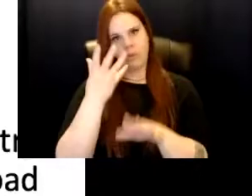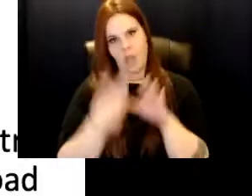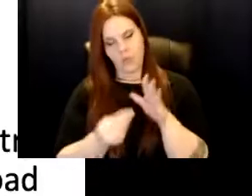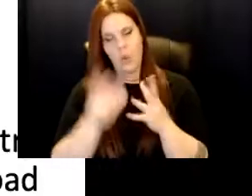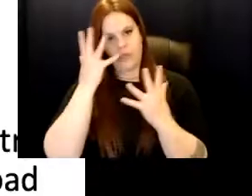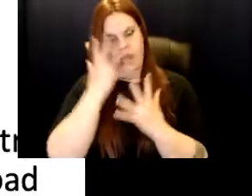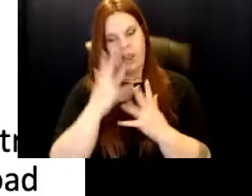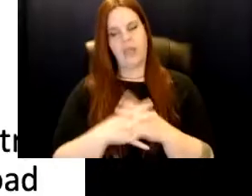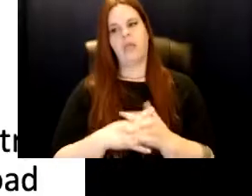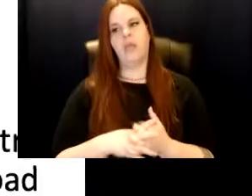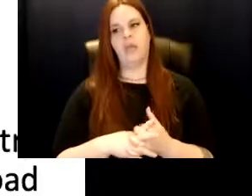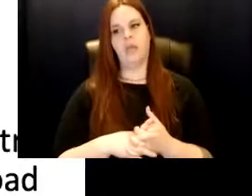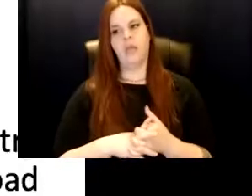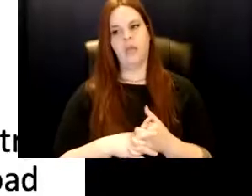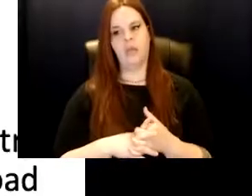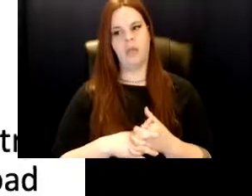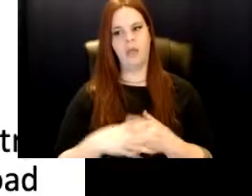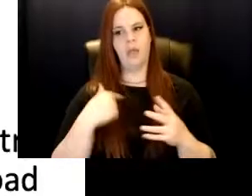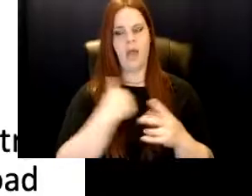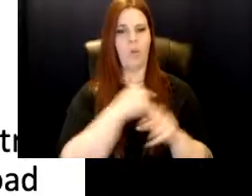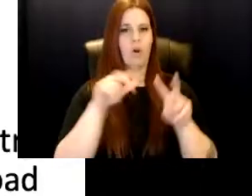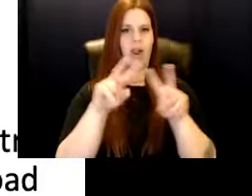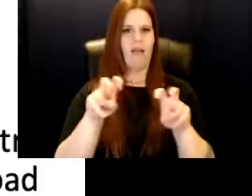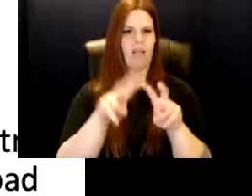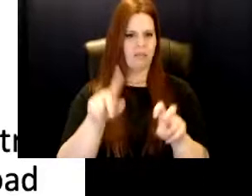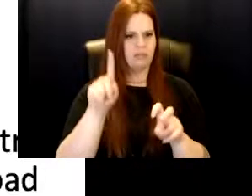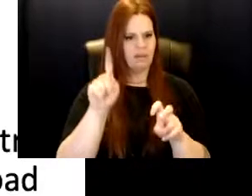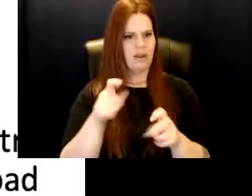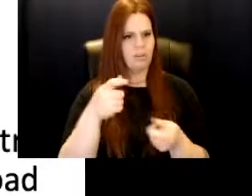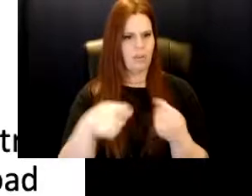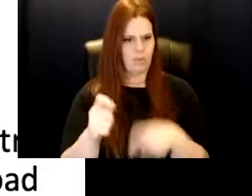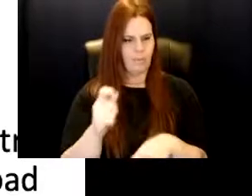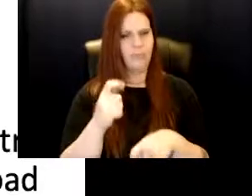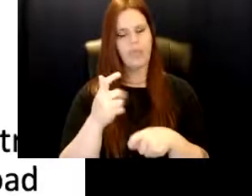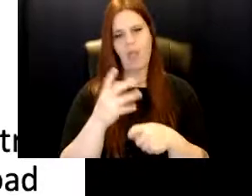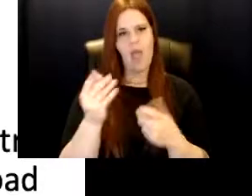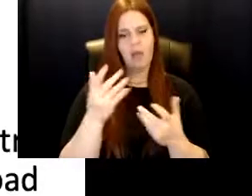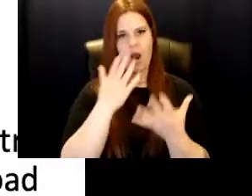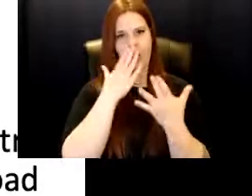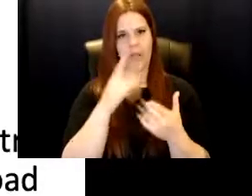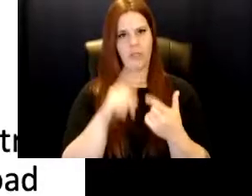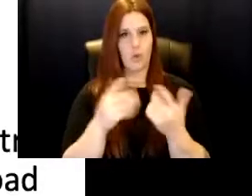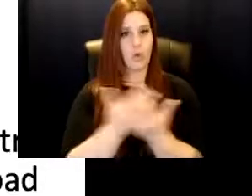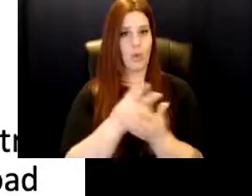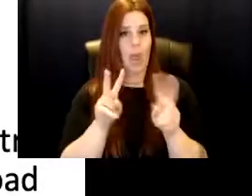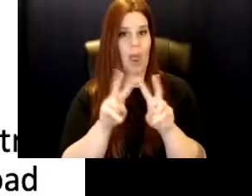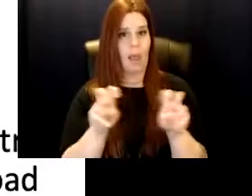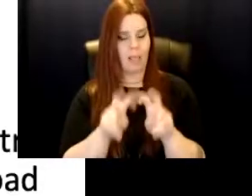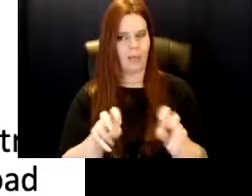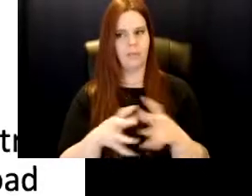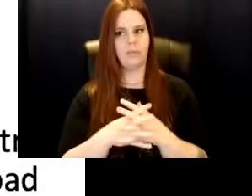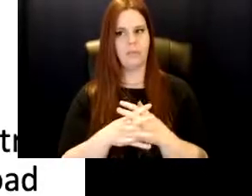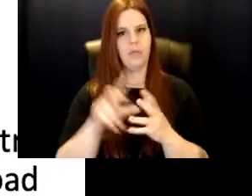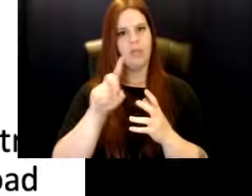sadly. Our analyst needed to be replaced, and our thanks to our new analyst,